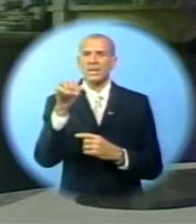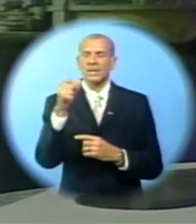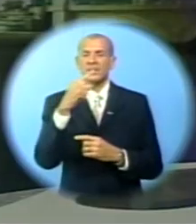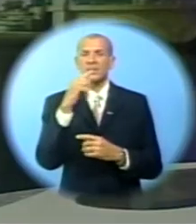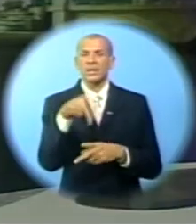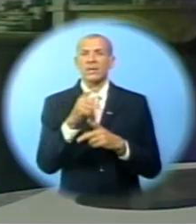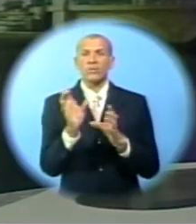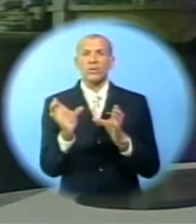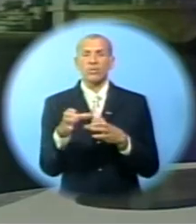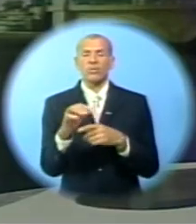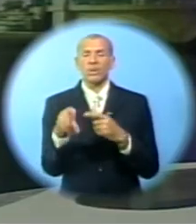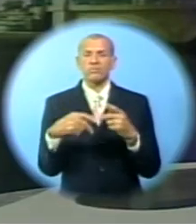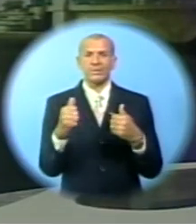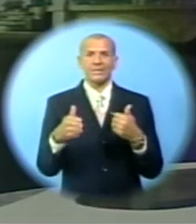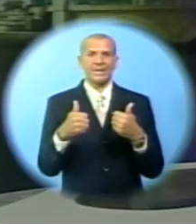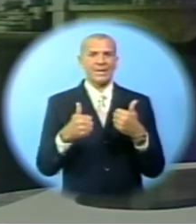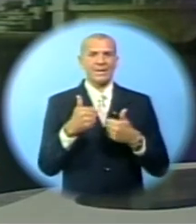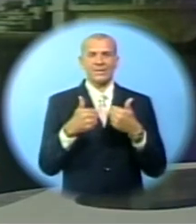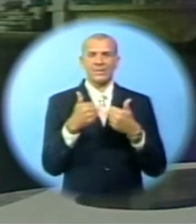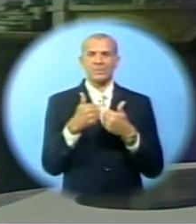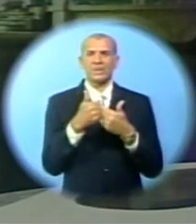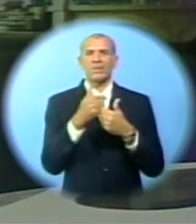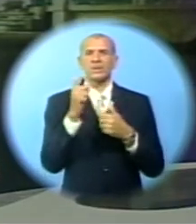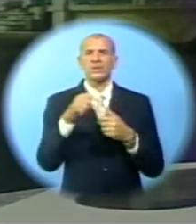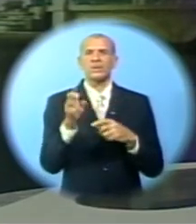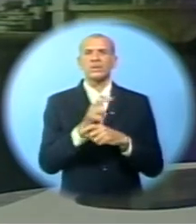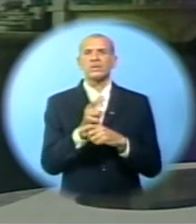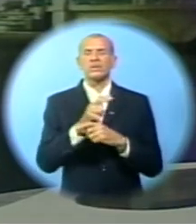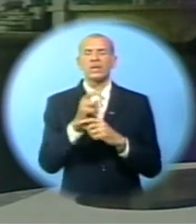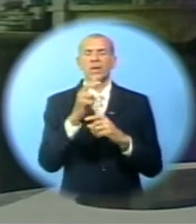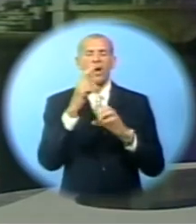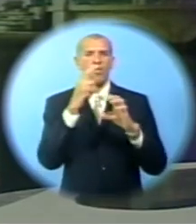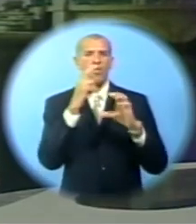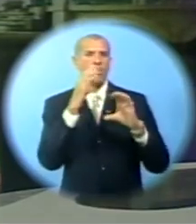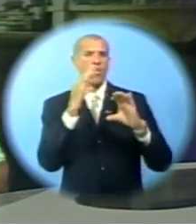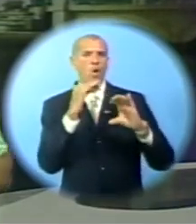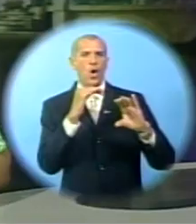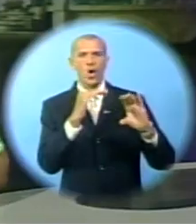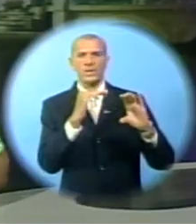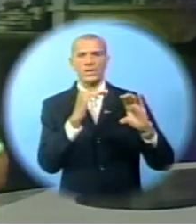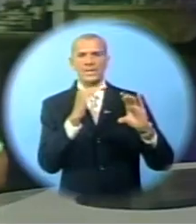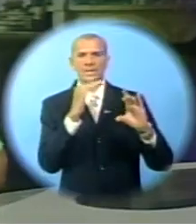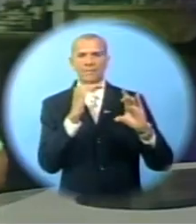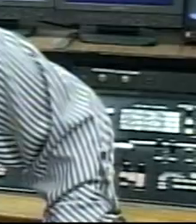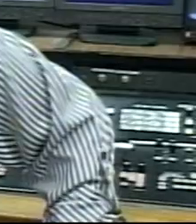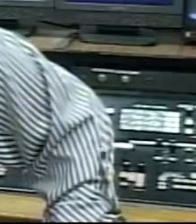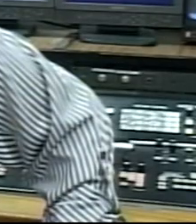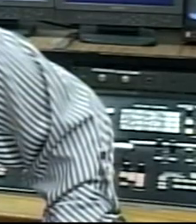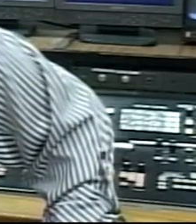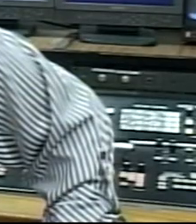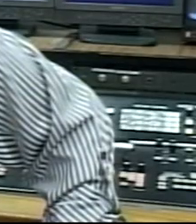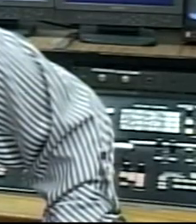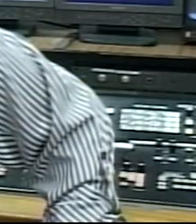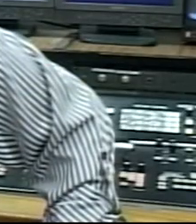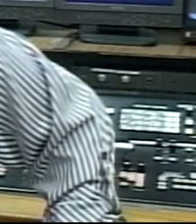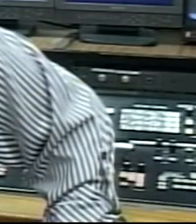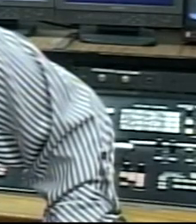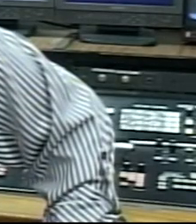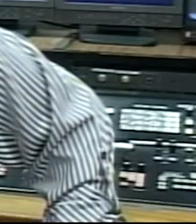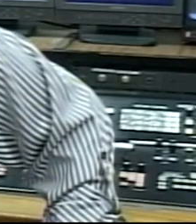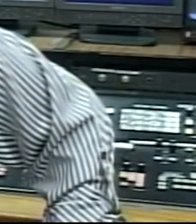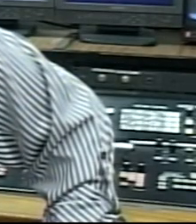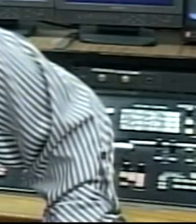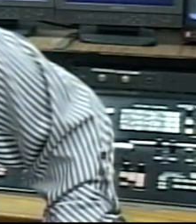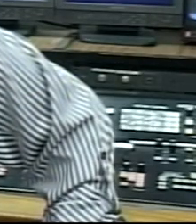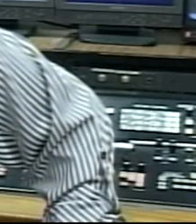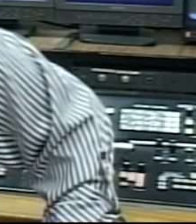alive, musicians need to return to using instruments like horns. I think that would make a big difference if